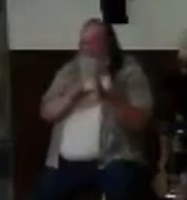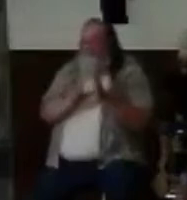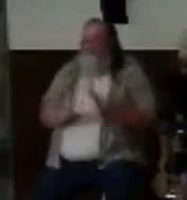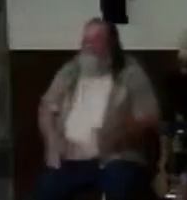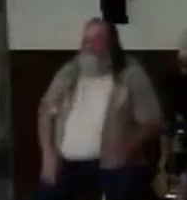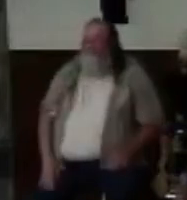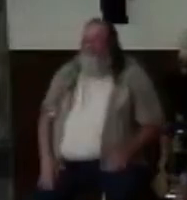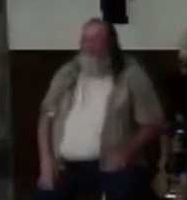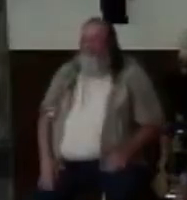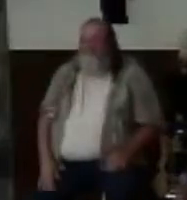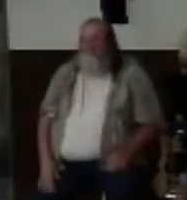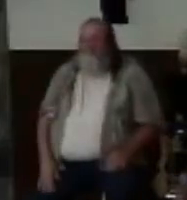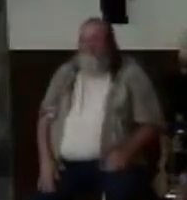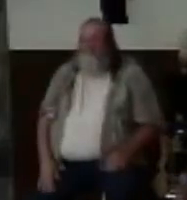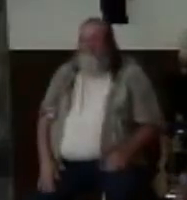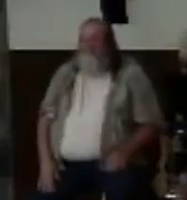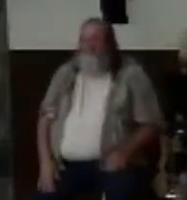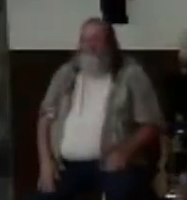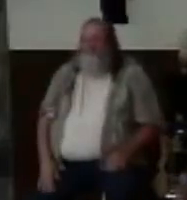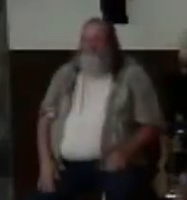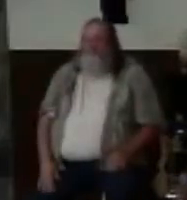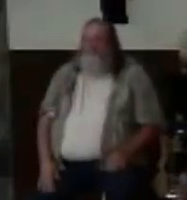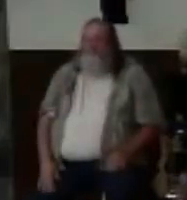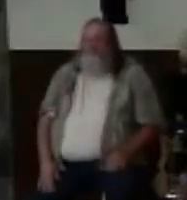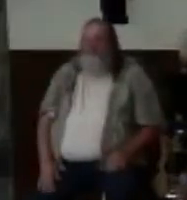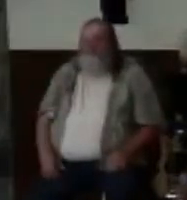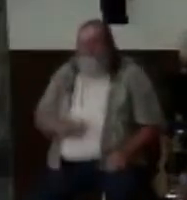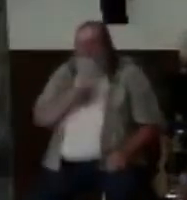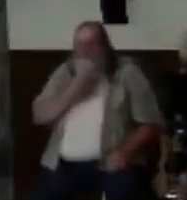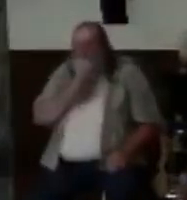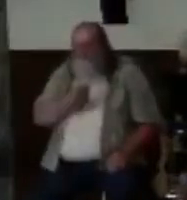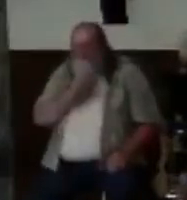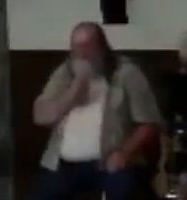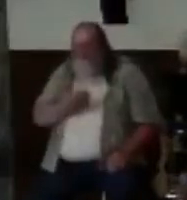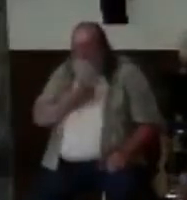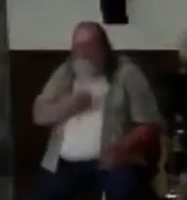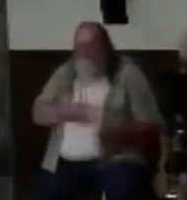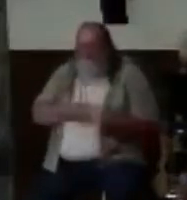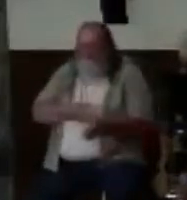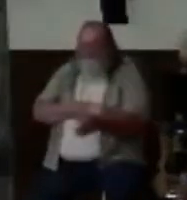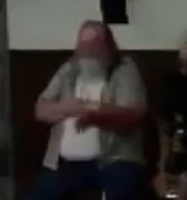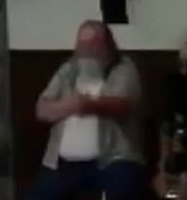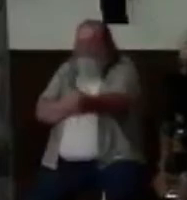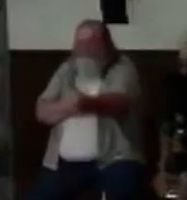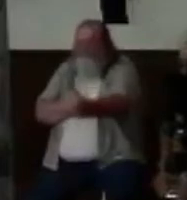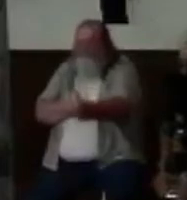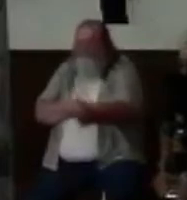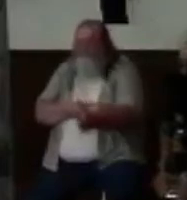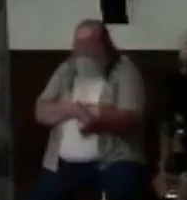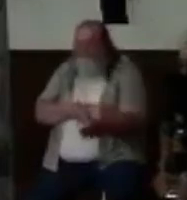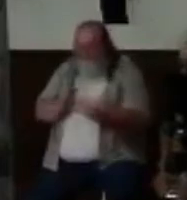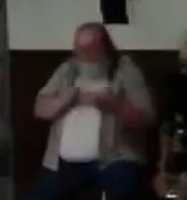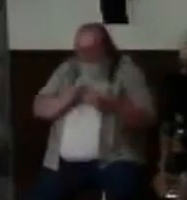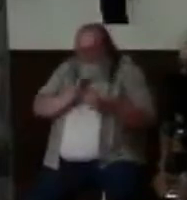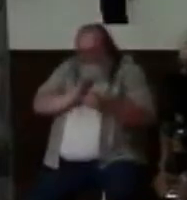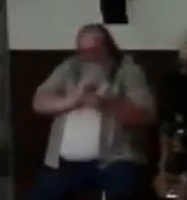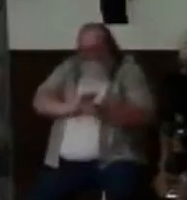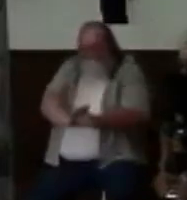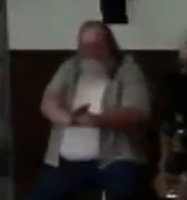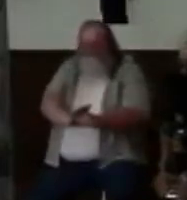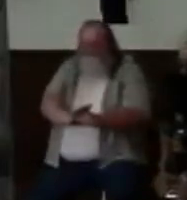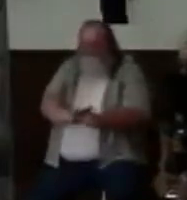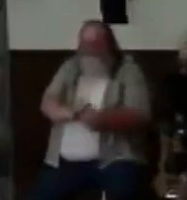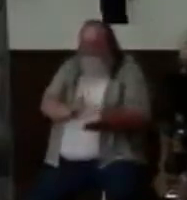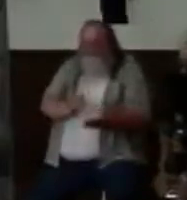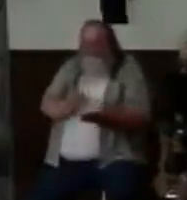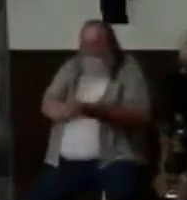in return, the Jewish leaders would force the people to pay their taxes. The